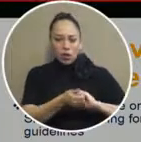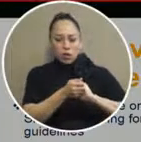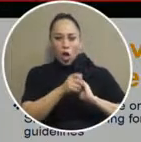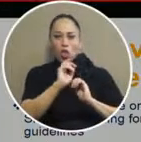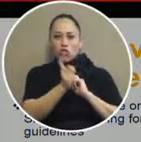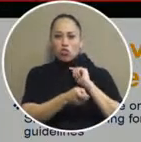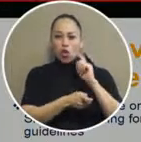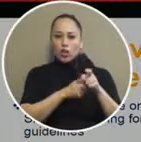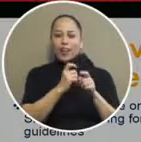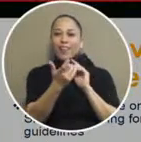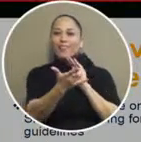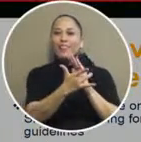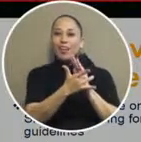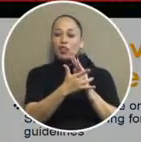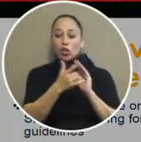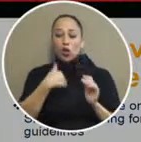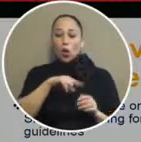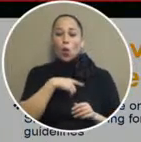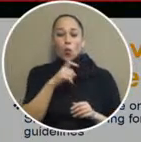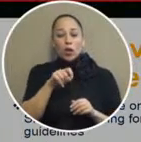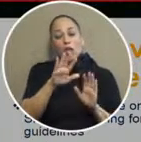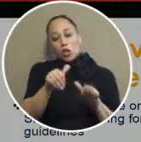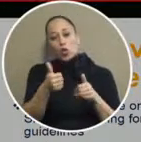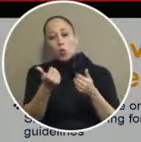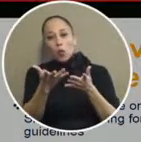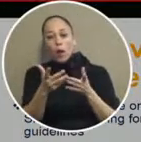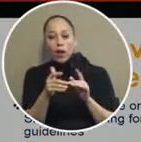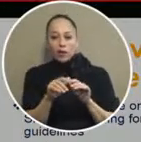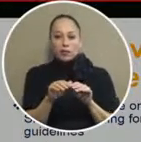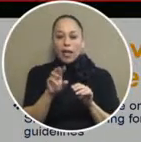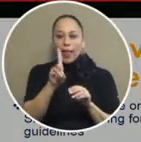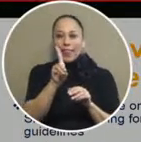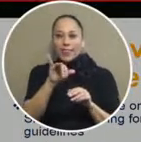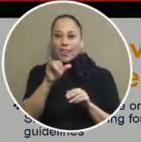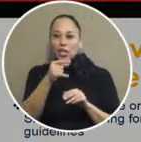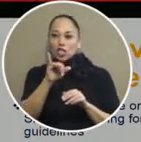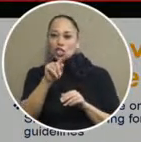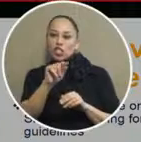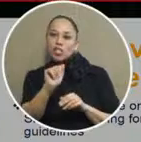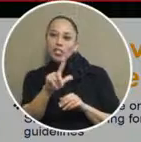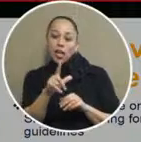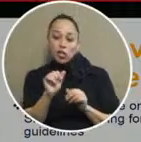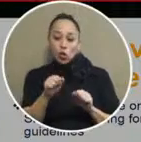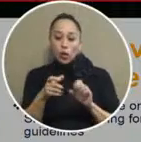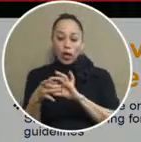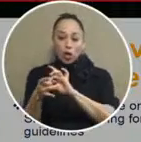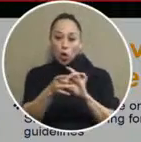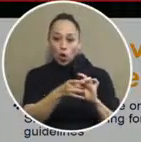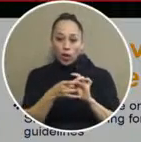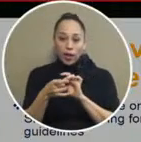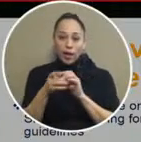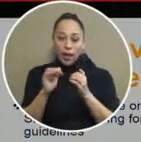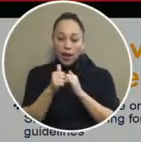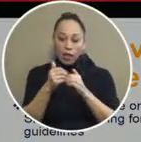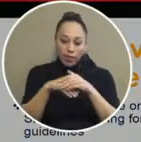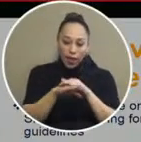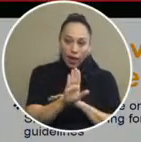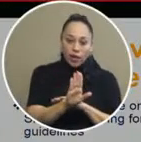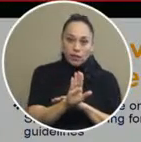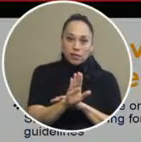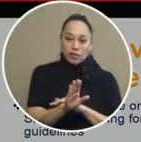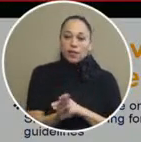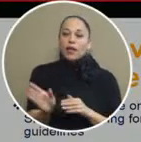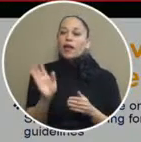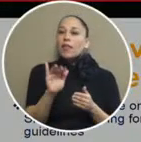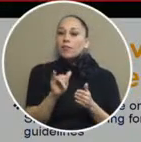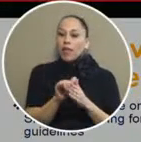donating the technology that we needed to provide a digital interface to allow for coordinated entry, which is in essence how